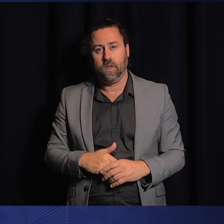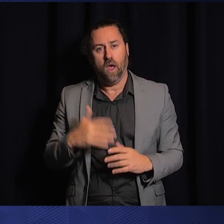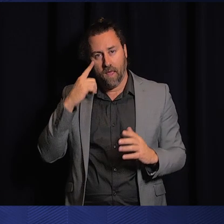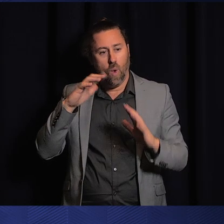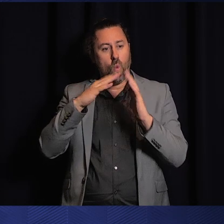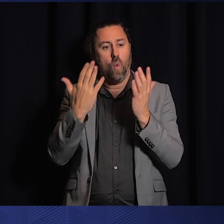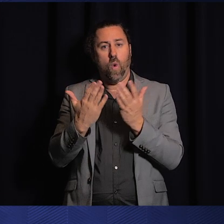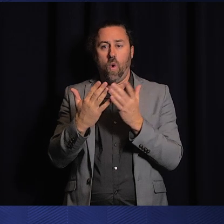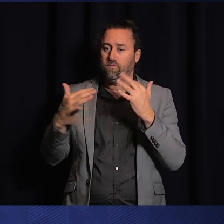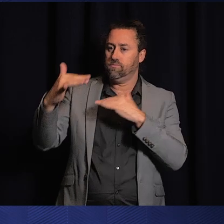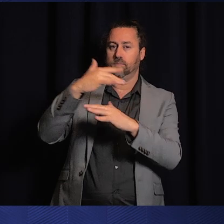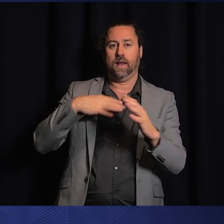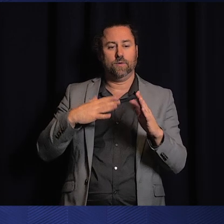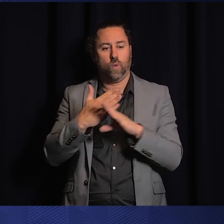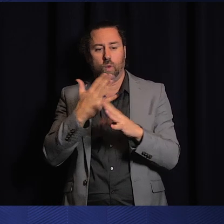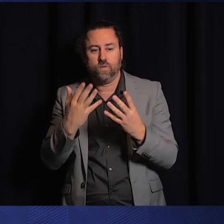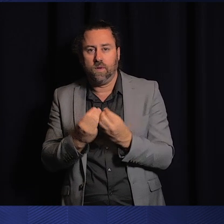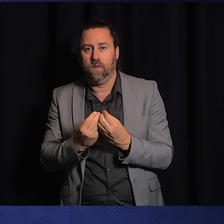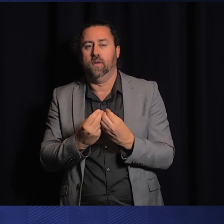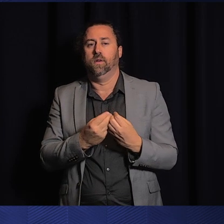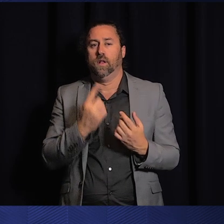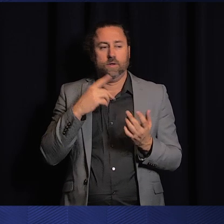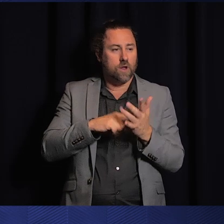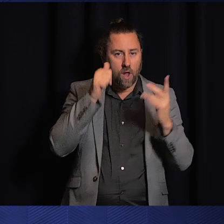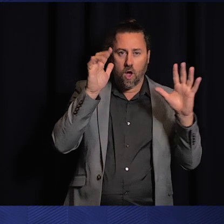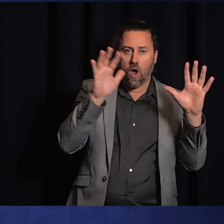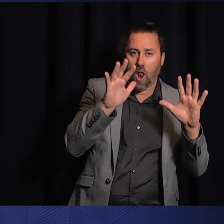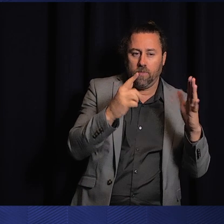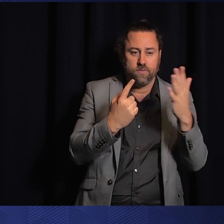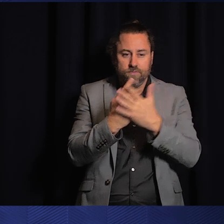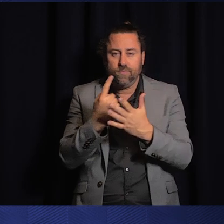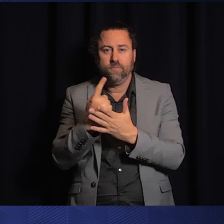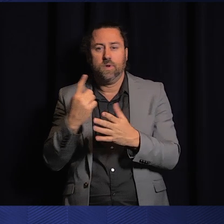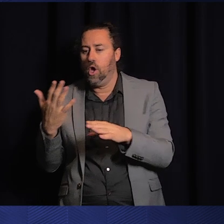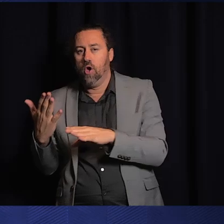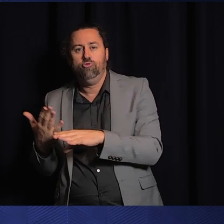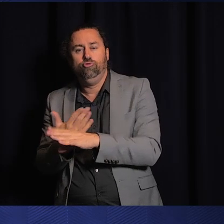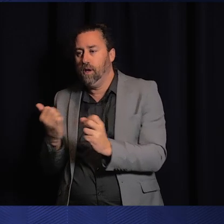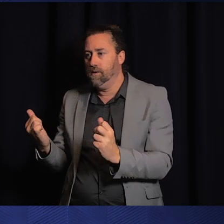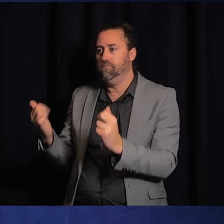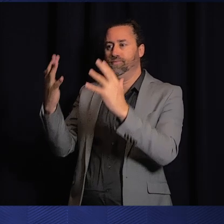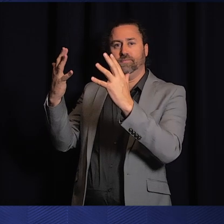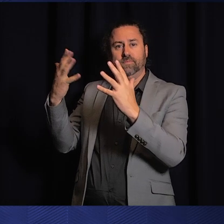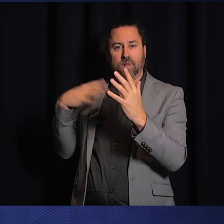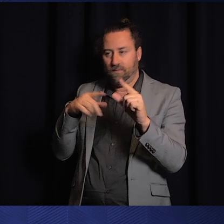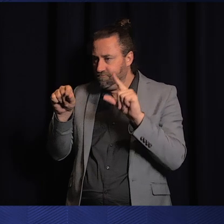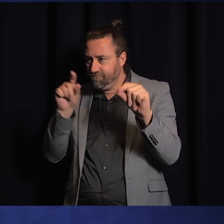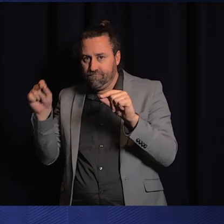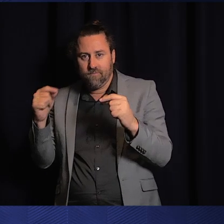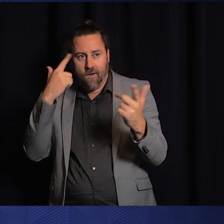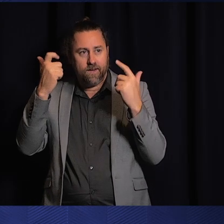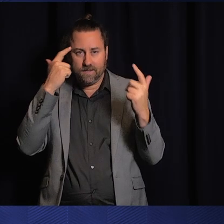concessional access to green fund, climate bridge funds, and technology transfer. I'll just give you